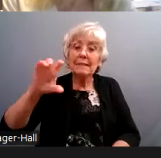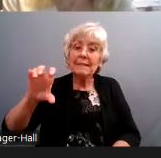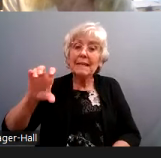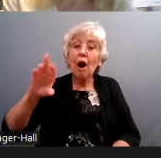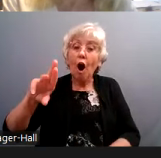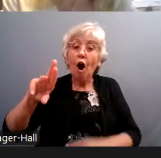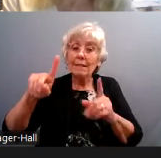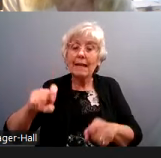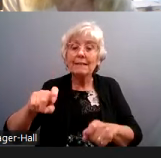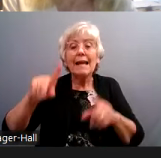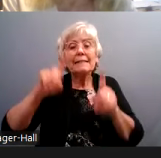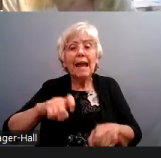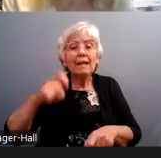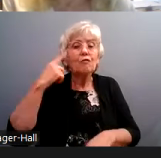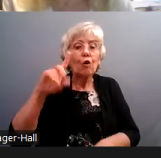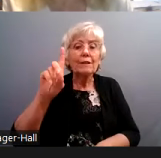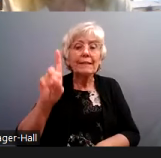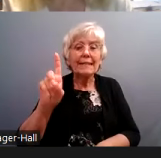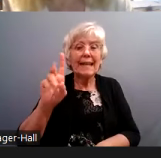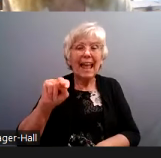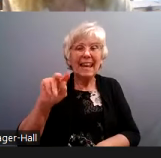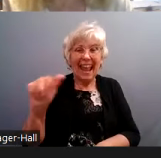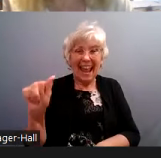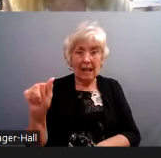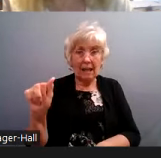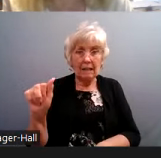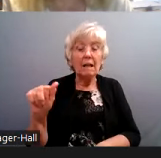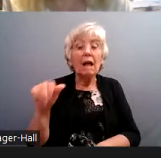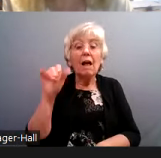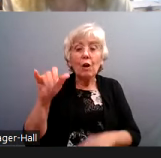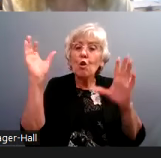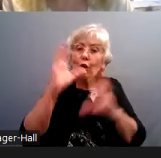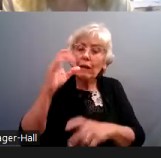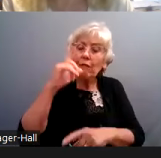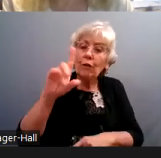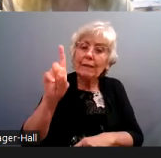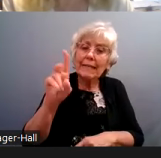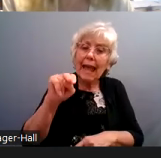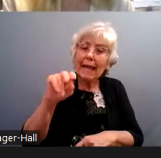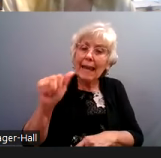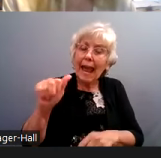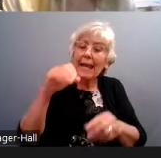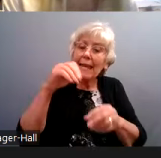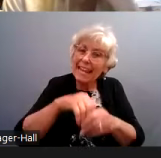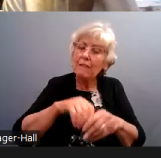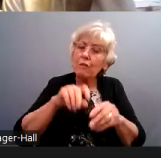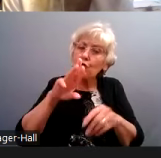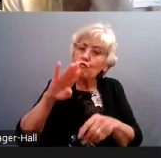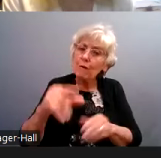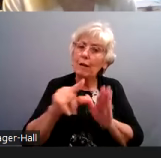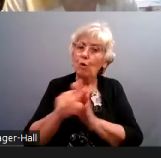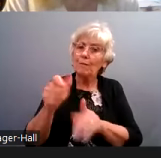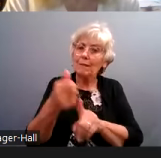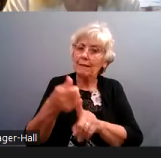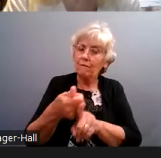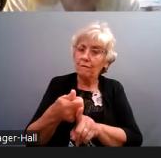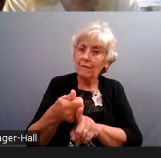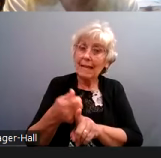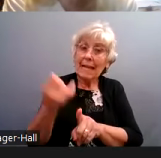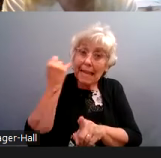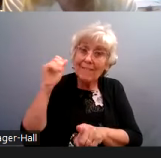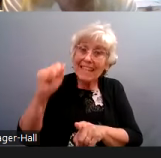DNA. So it's actually looking for the DNA in the ringworm that's there. So if it's positive, we know that there's ringworm